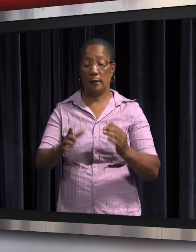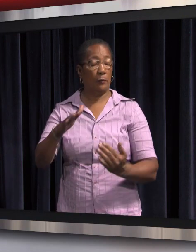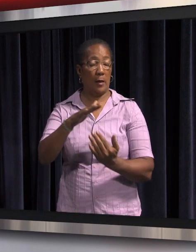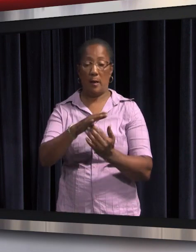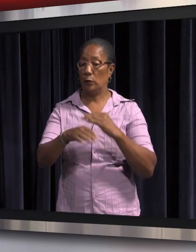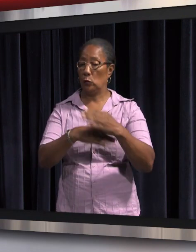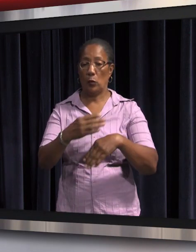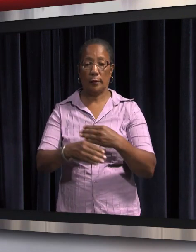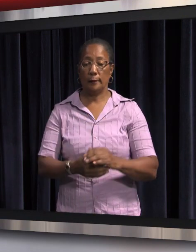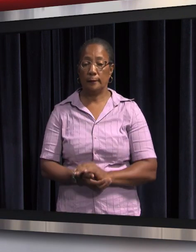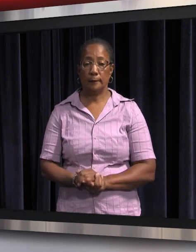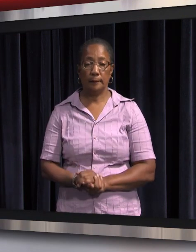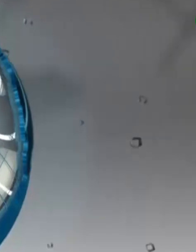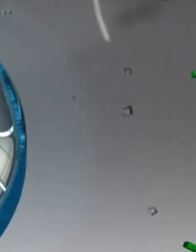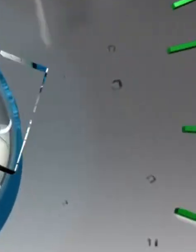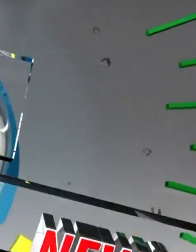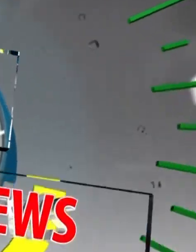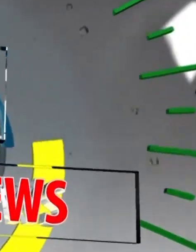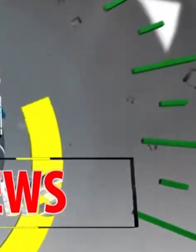not be impeded either.